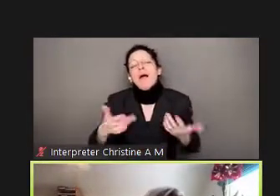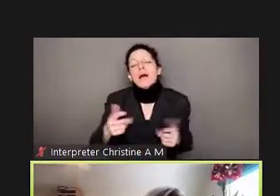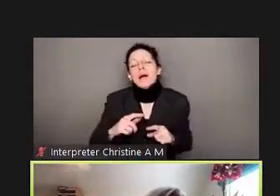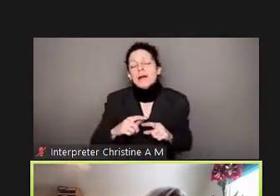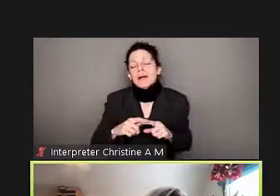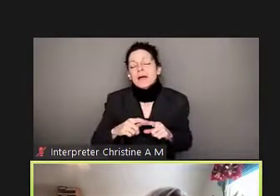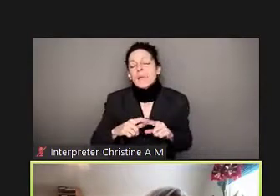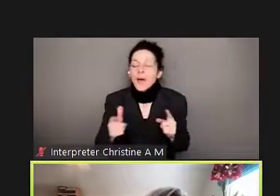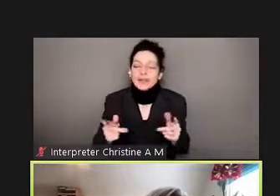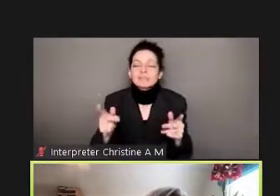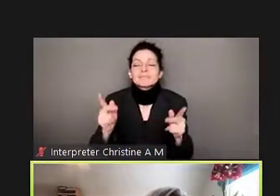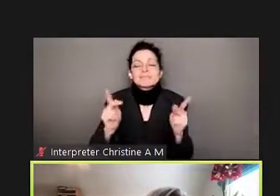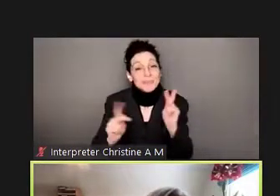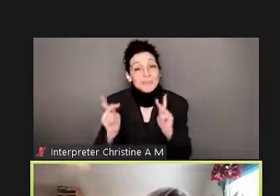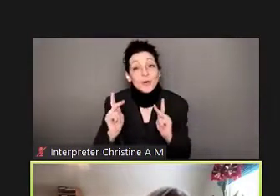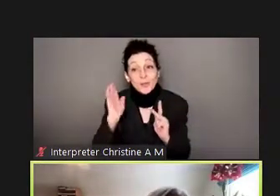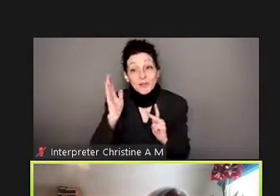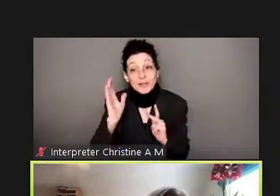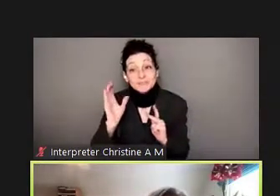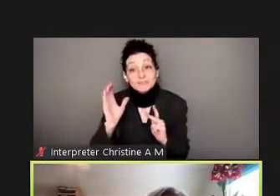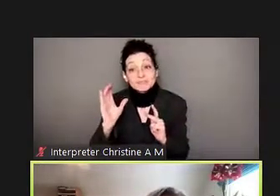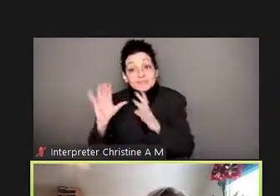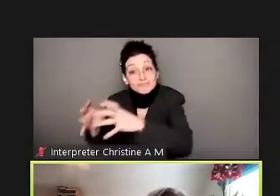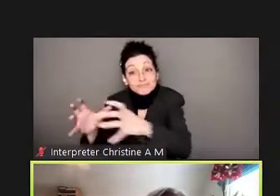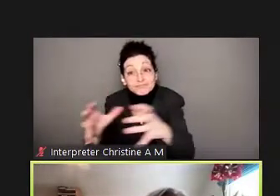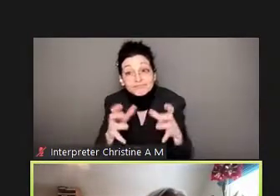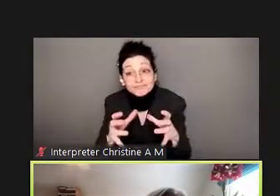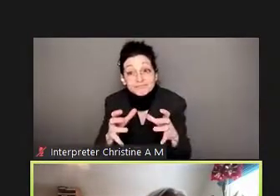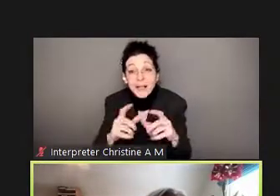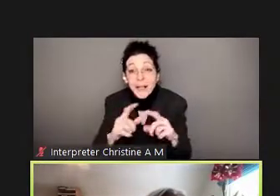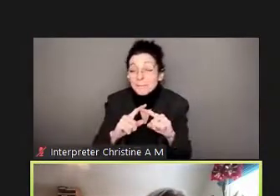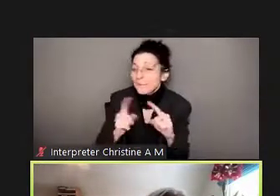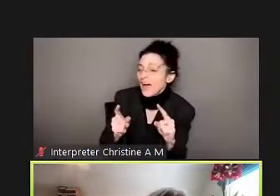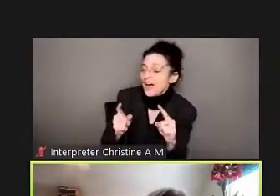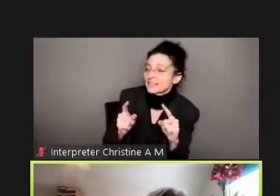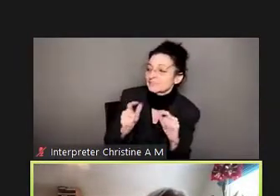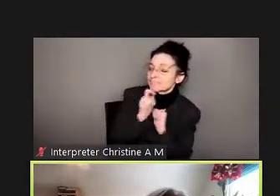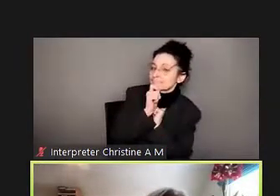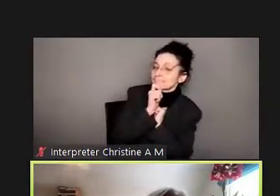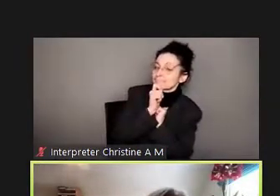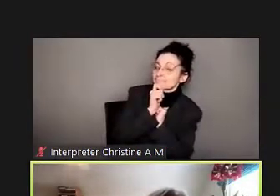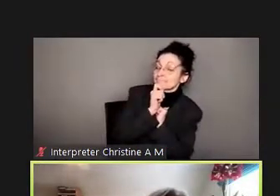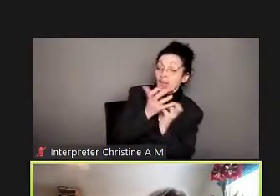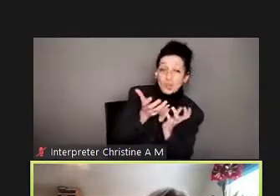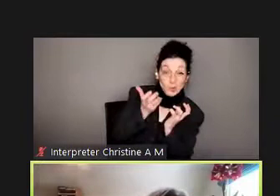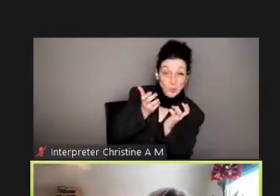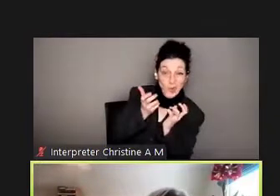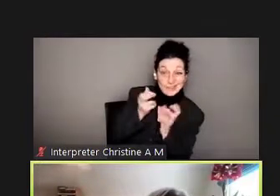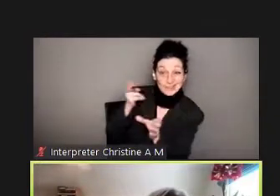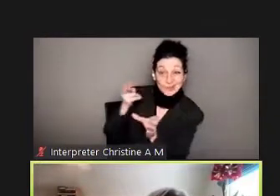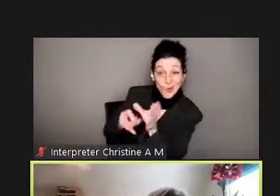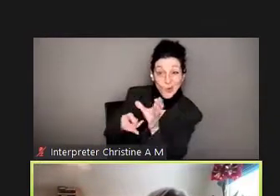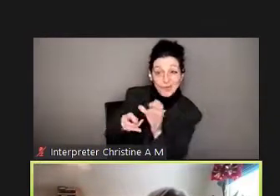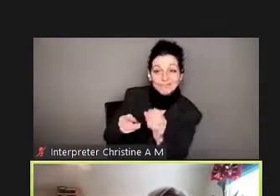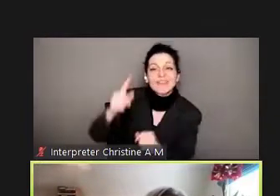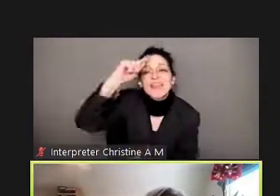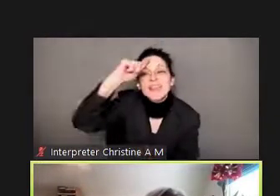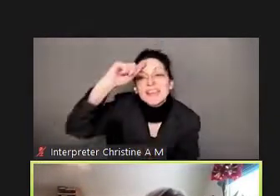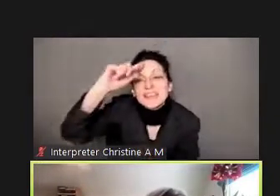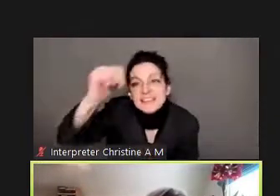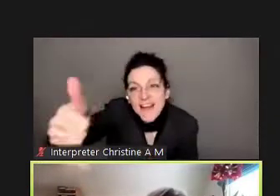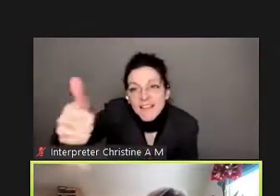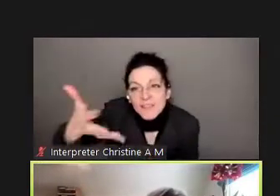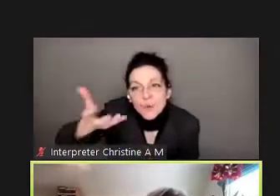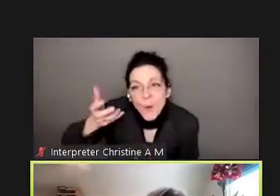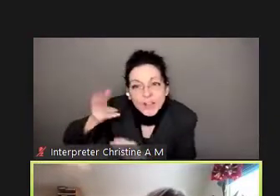Where people are put in breakout groups, but then you only join the breakout groups if you actually want to be in a group. Everybody who would prefer to work alone will stay